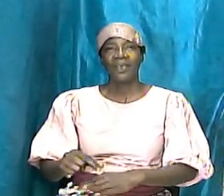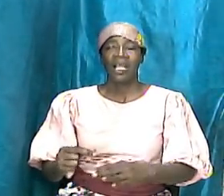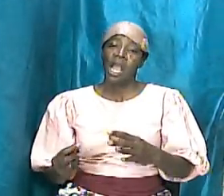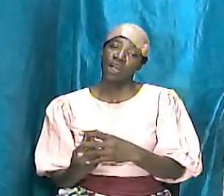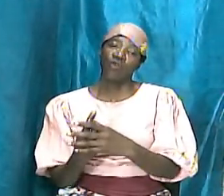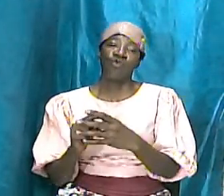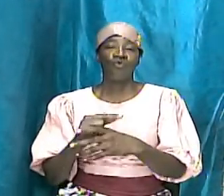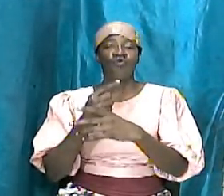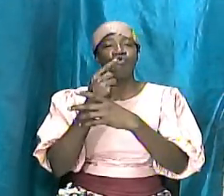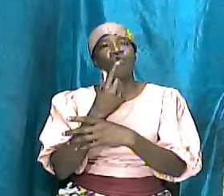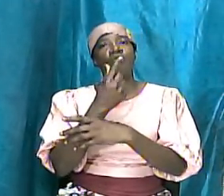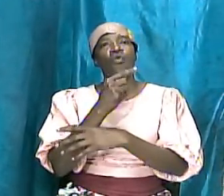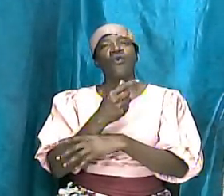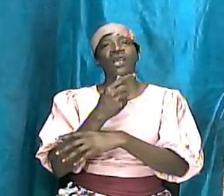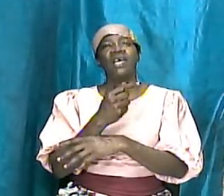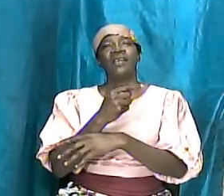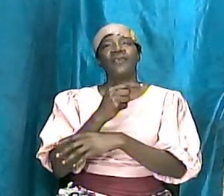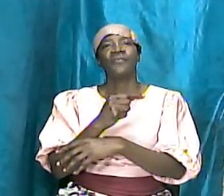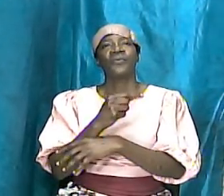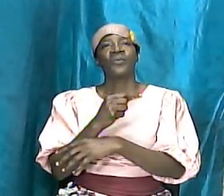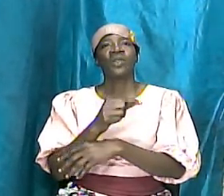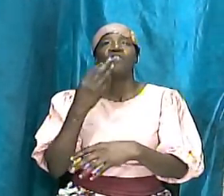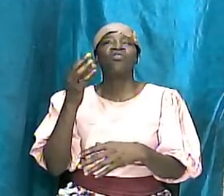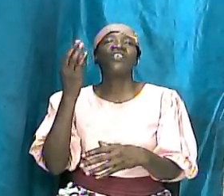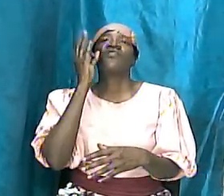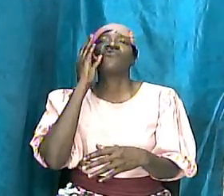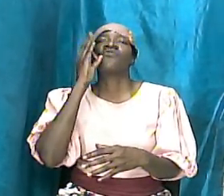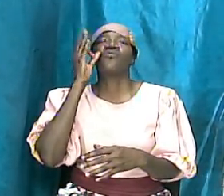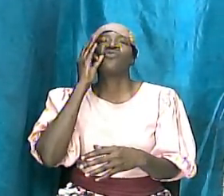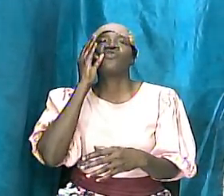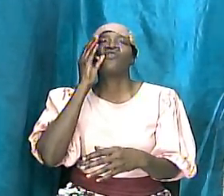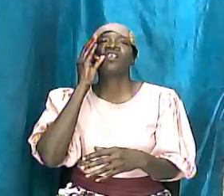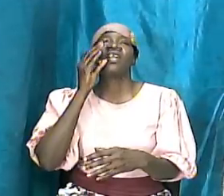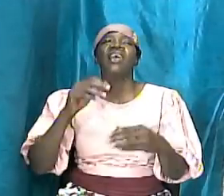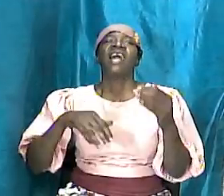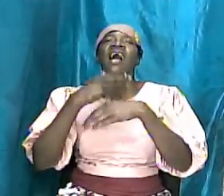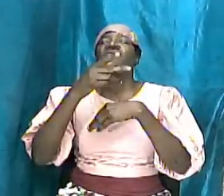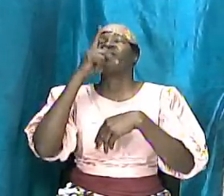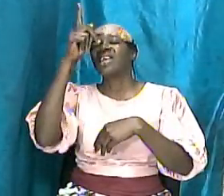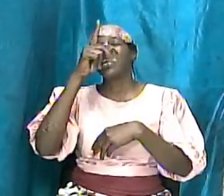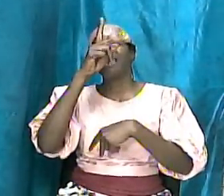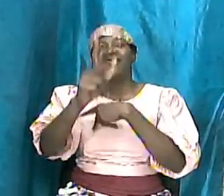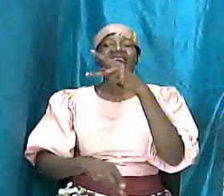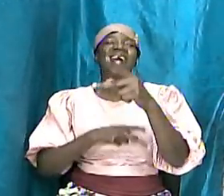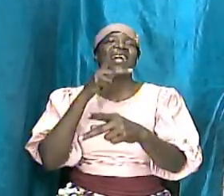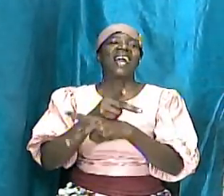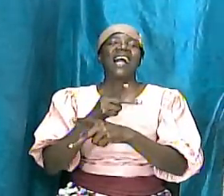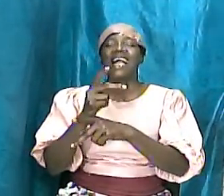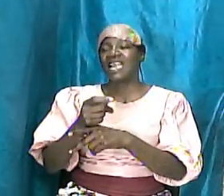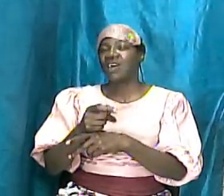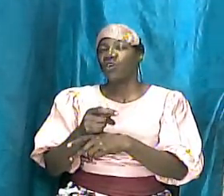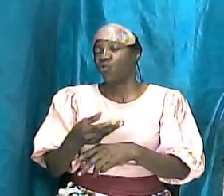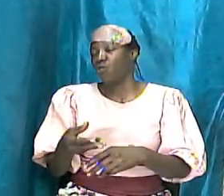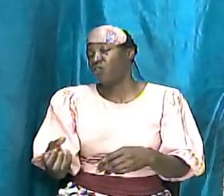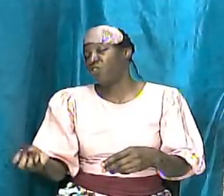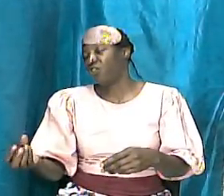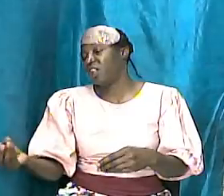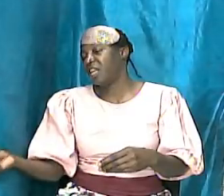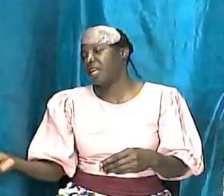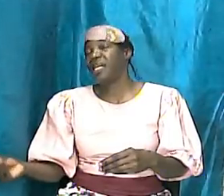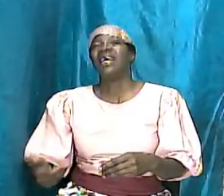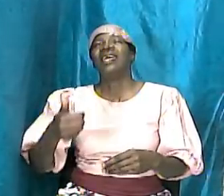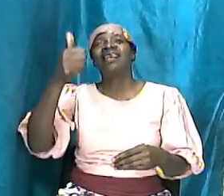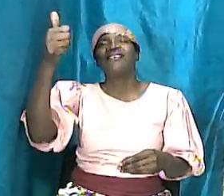and the fruit tree yielding fruit after his kind, whose seed is in itself upon